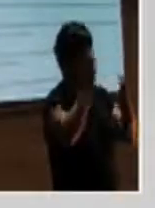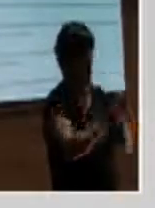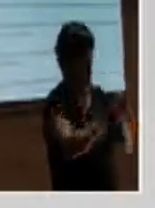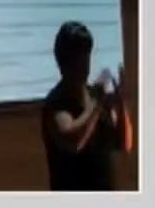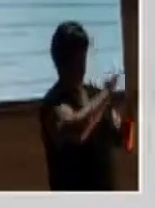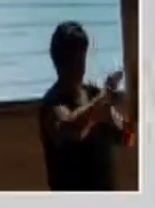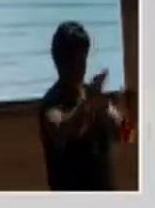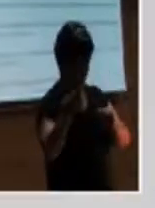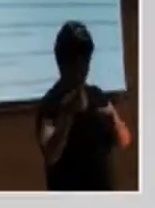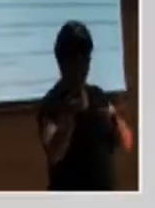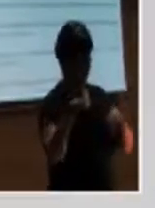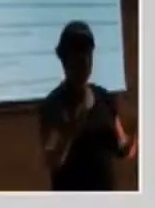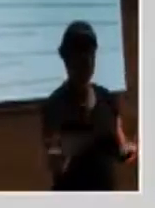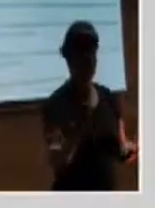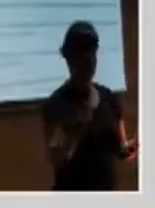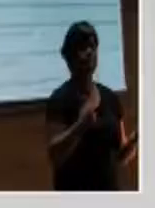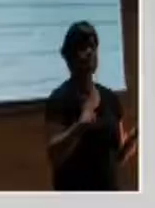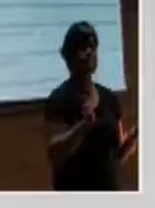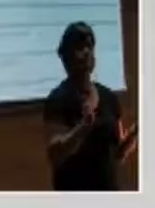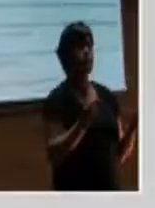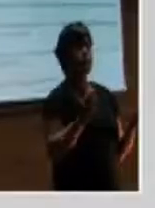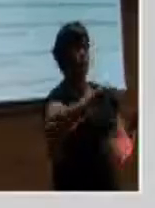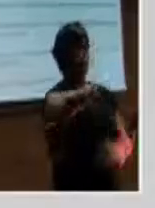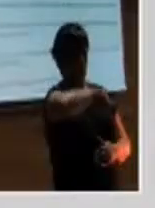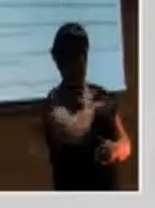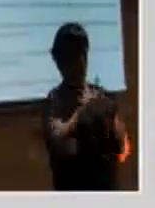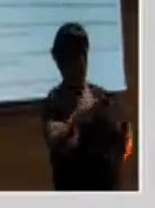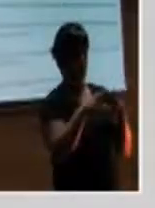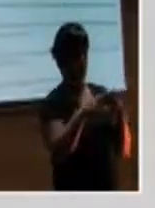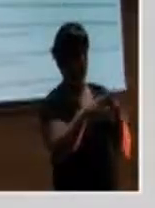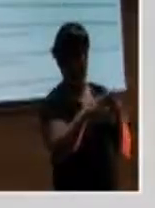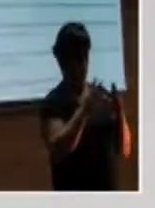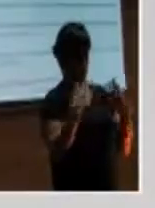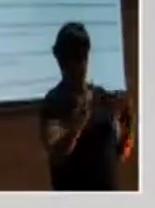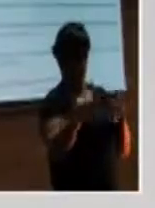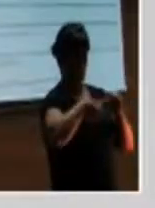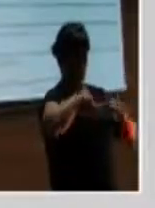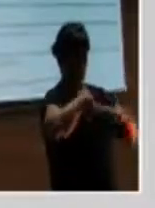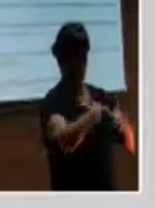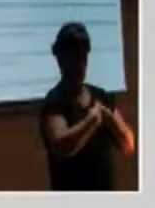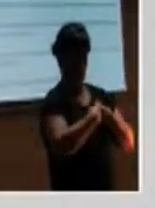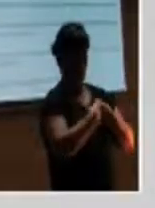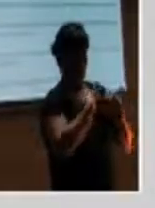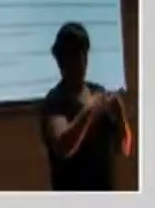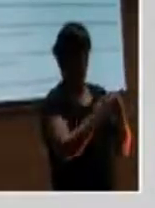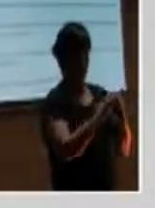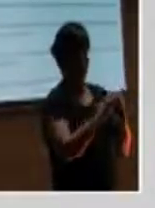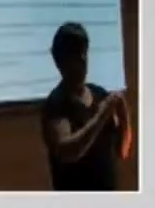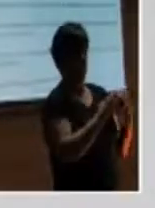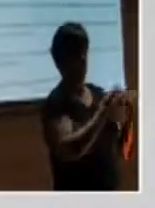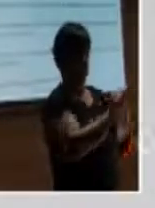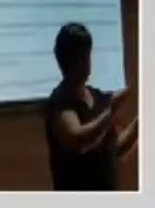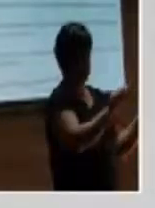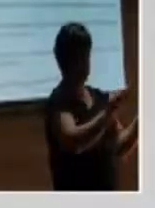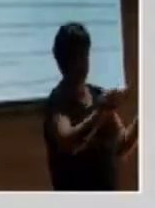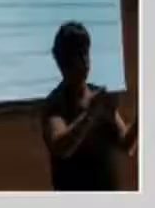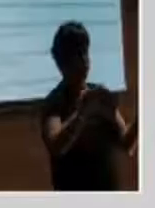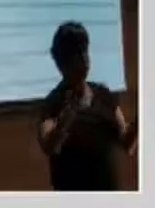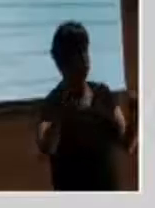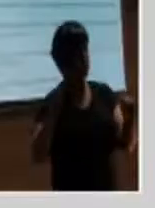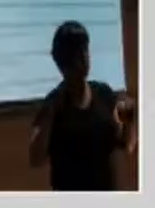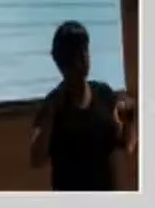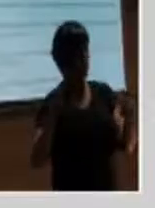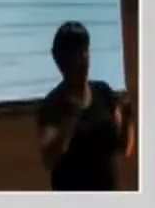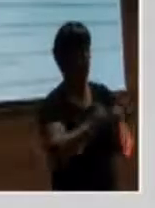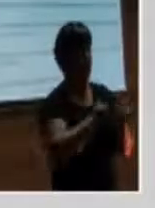the knowledge in scalable and flexible ways so that we can make people access